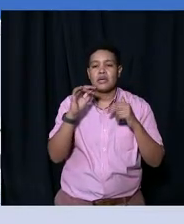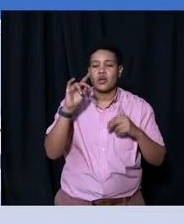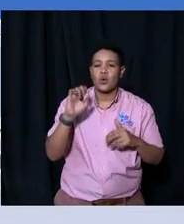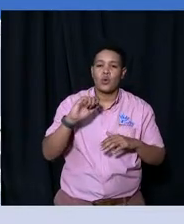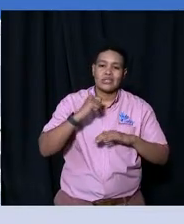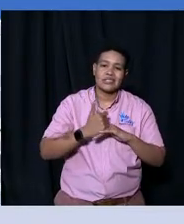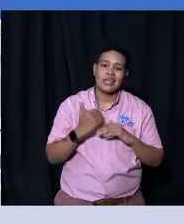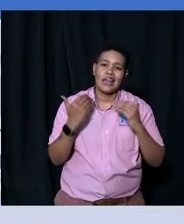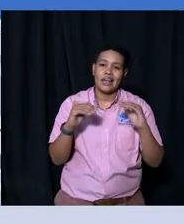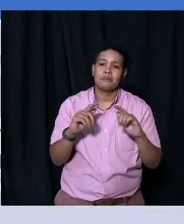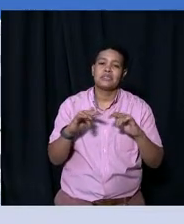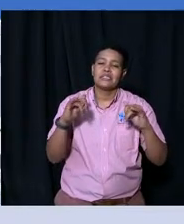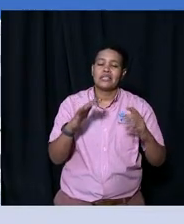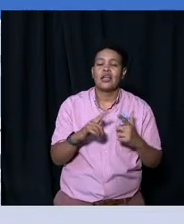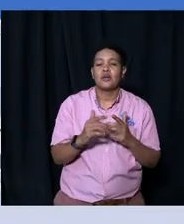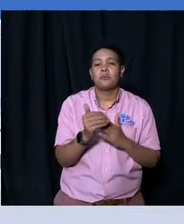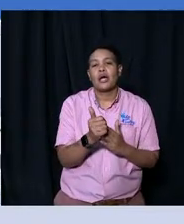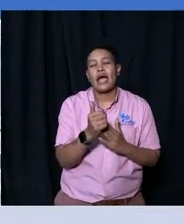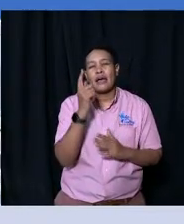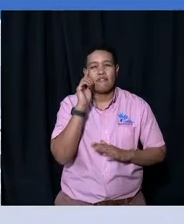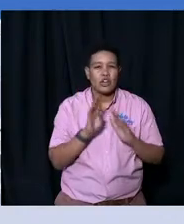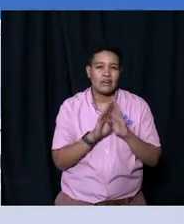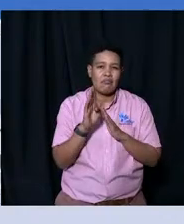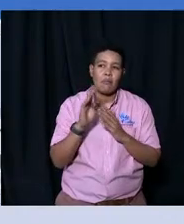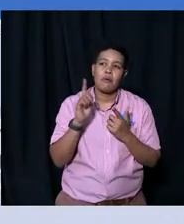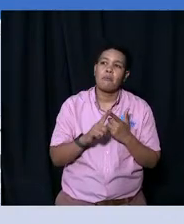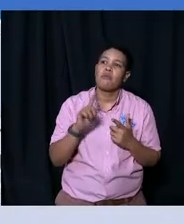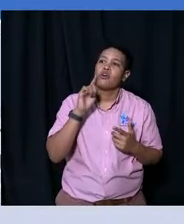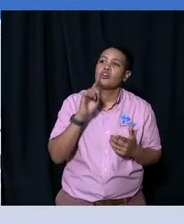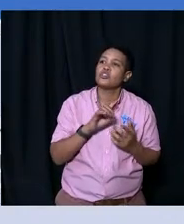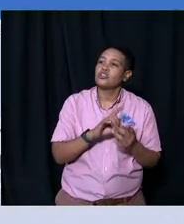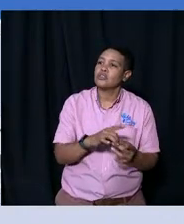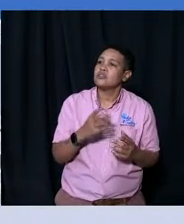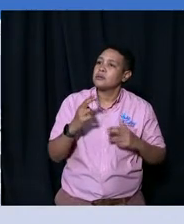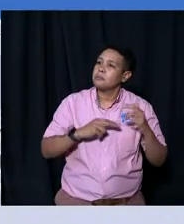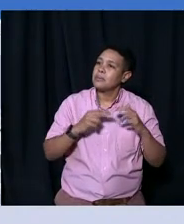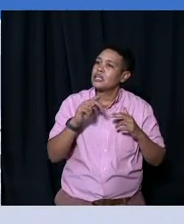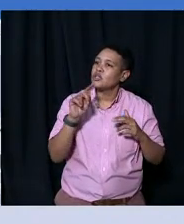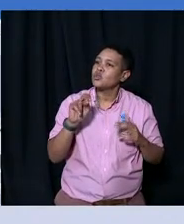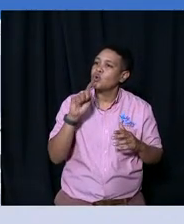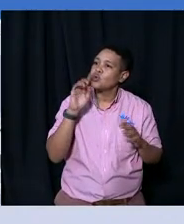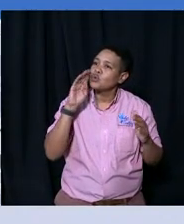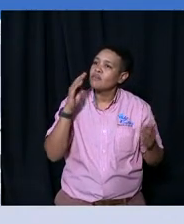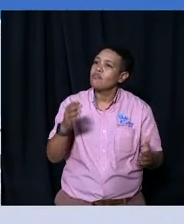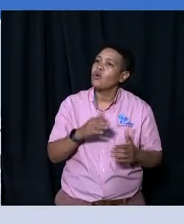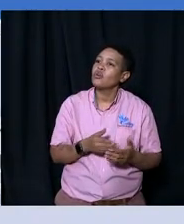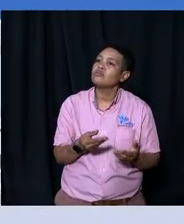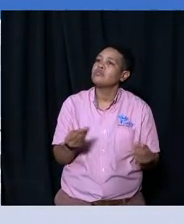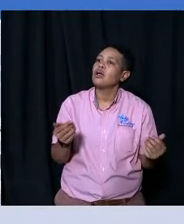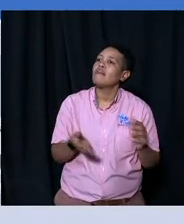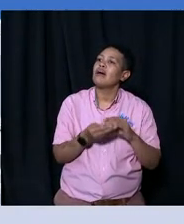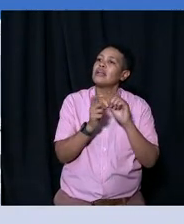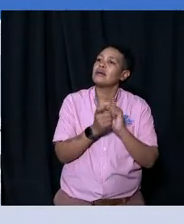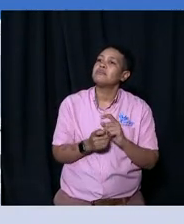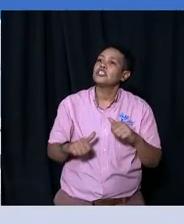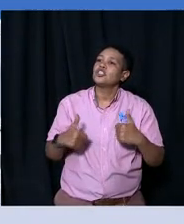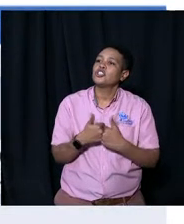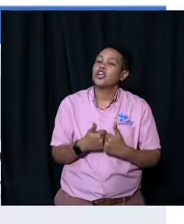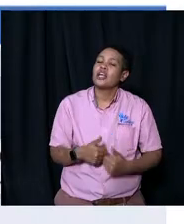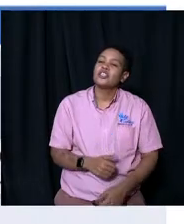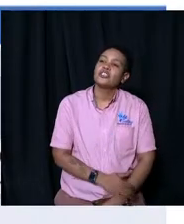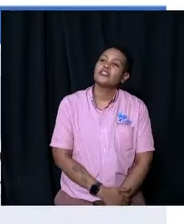limits, standards and guidelines for development, and enforce no-build zones to assist in addressing adaptation challenges.